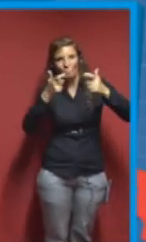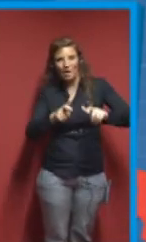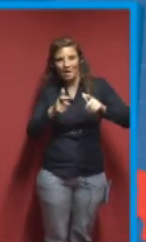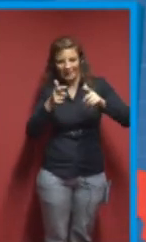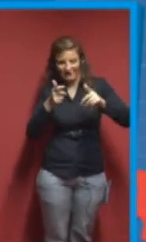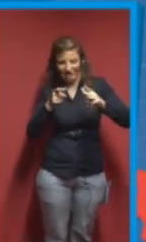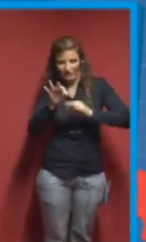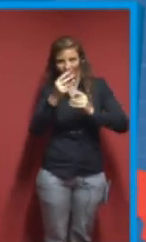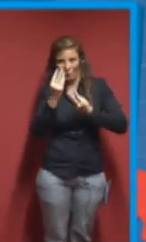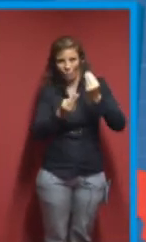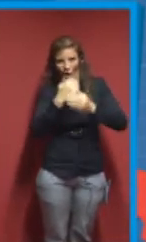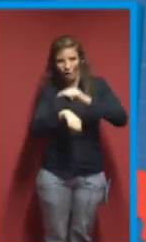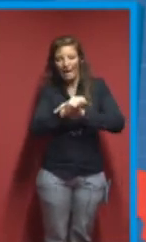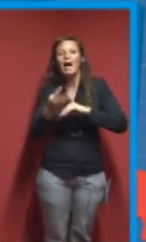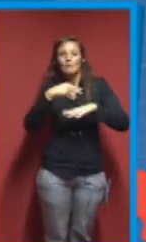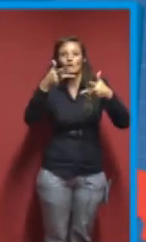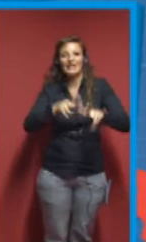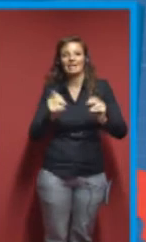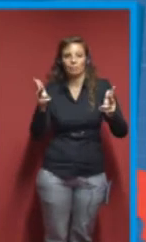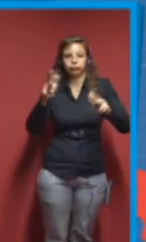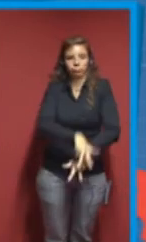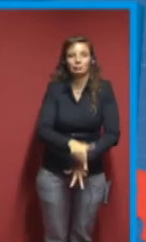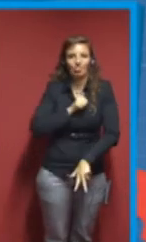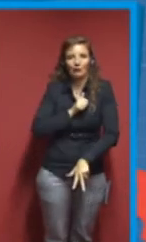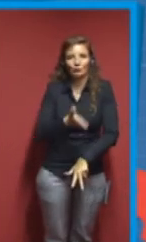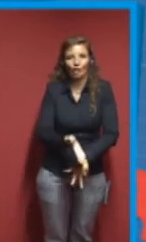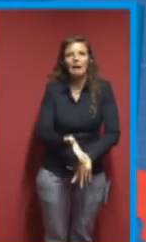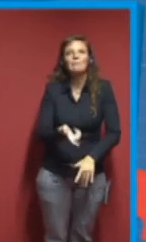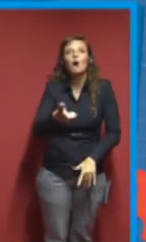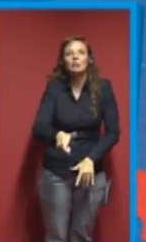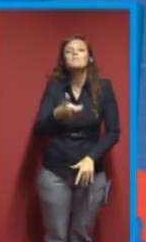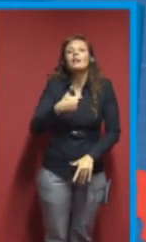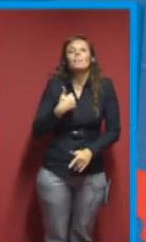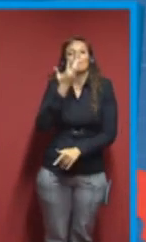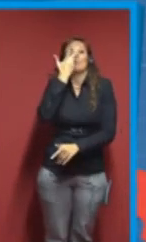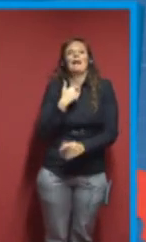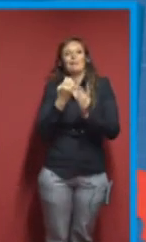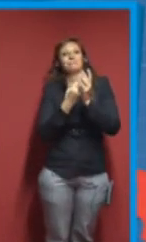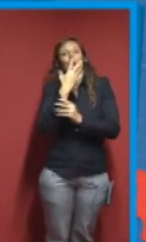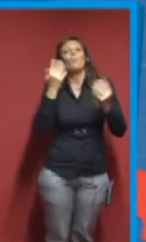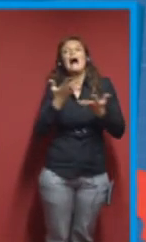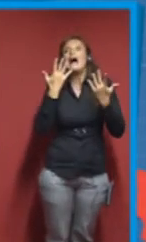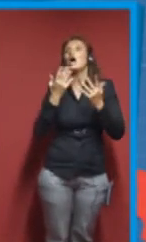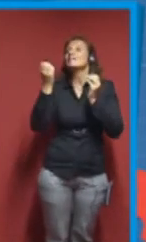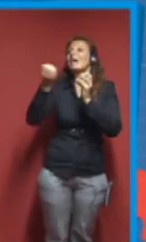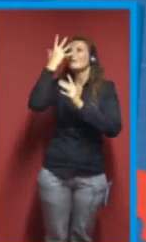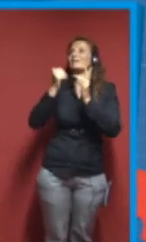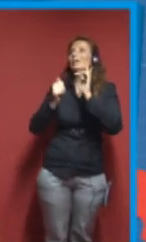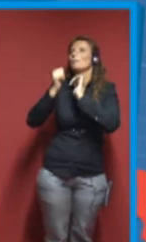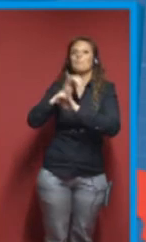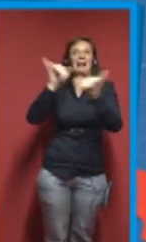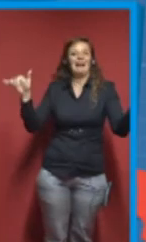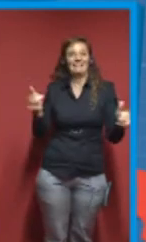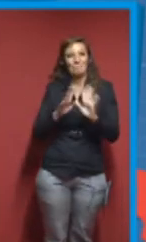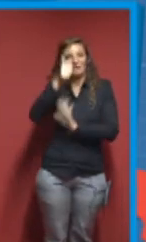that I like to create things that have never been done before. I think it's a great way to do research. It's a great way to push the boundary of what autonomous systems can